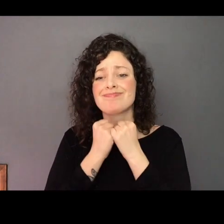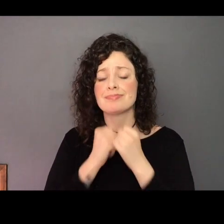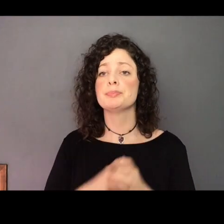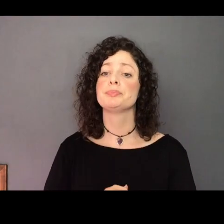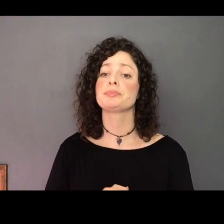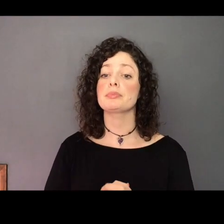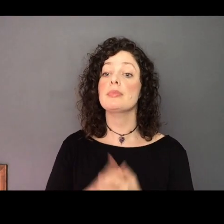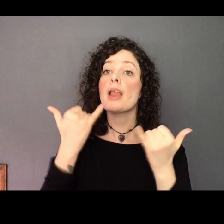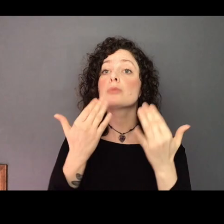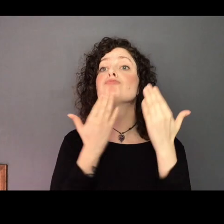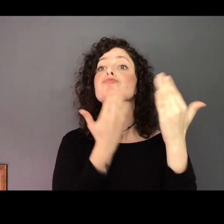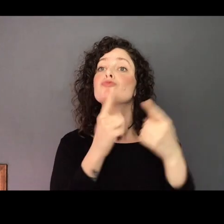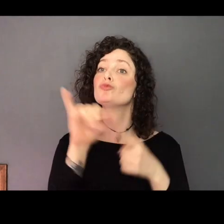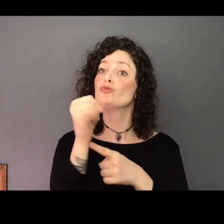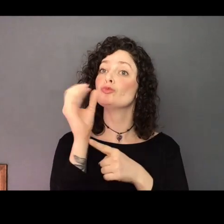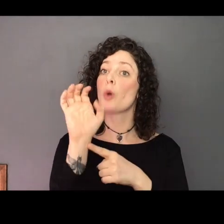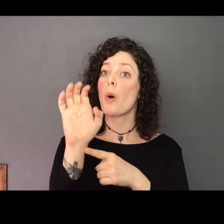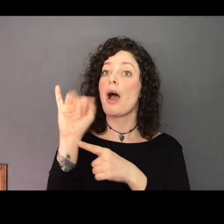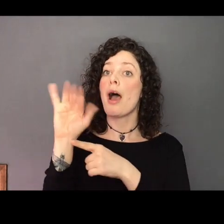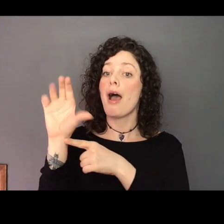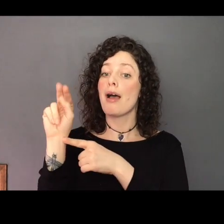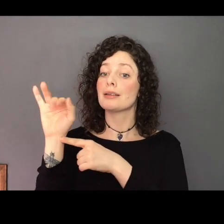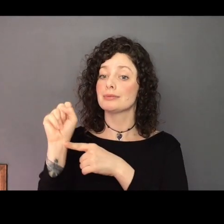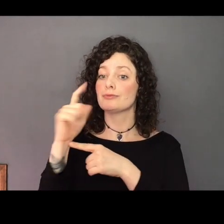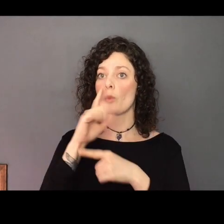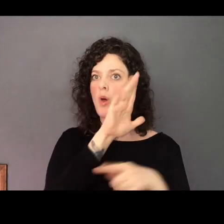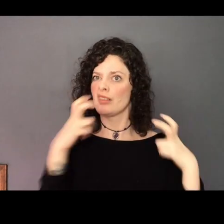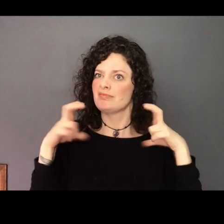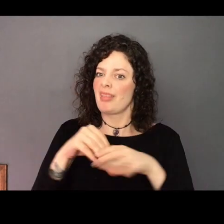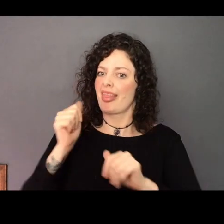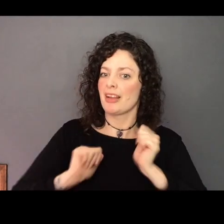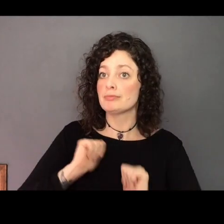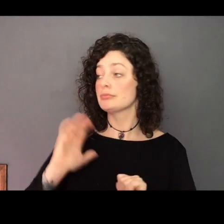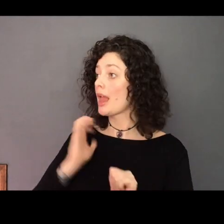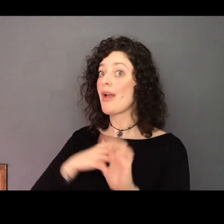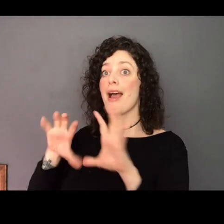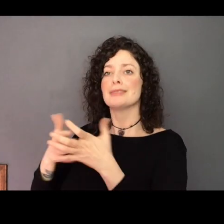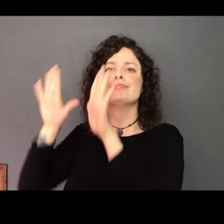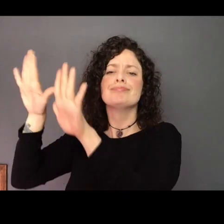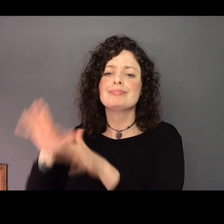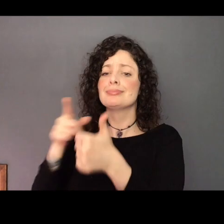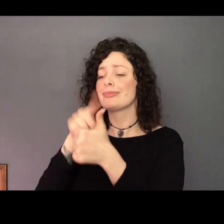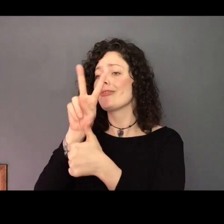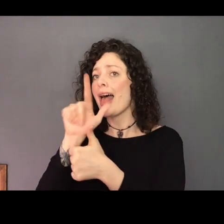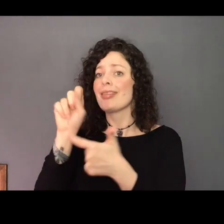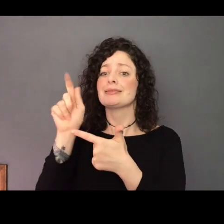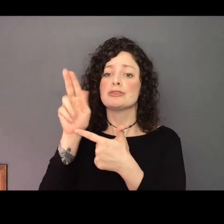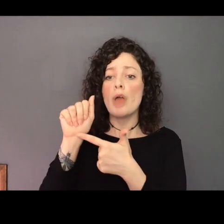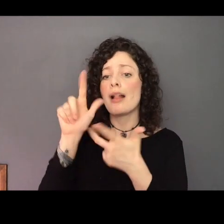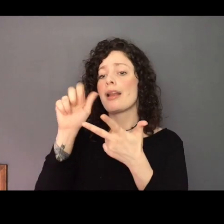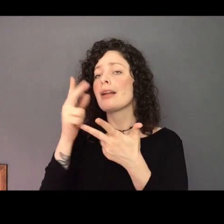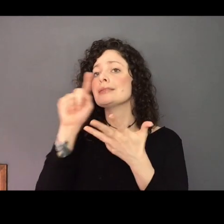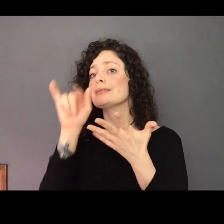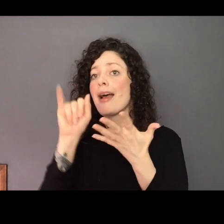will change that. Special thanks to Joe Iconis for creating the music you just heard. Special thanks to our amazing cast, Val, Sandra,